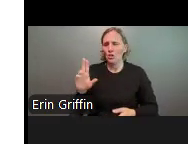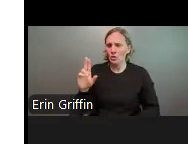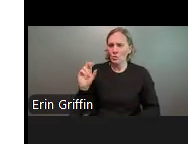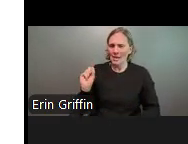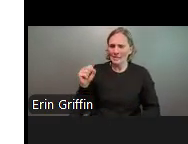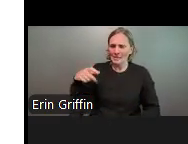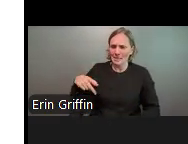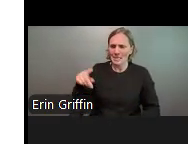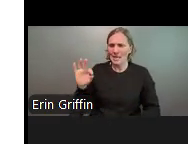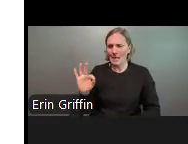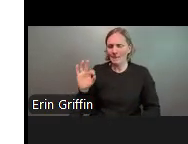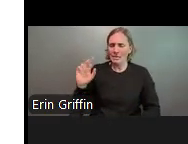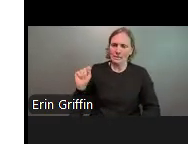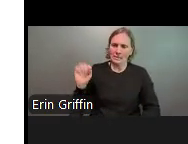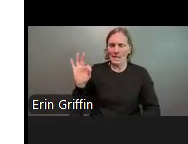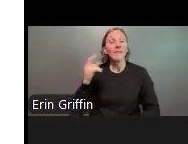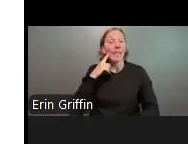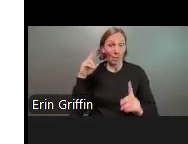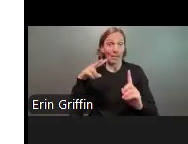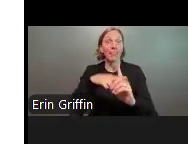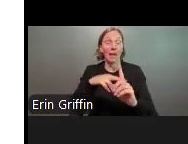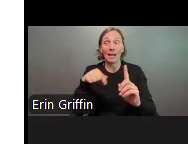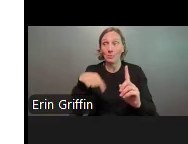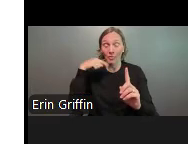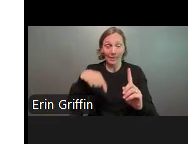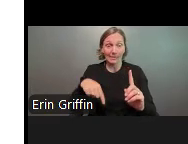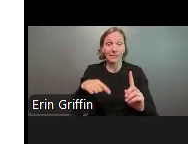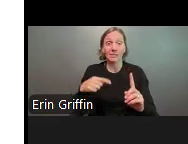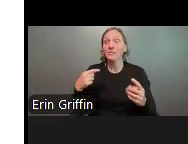That applies. We have health technology